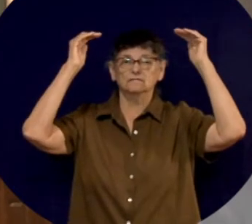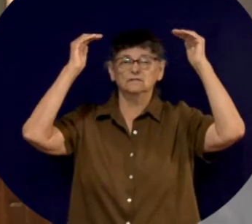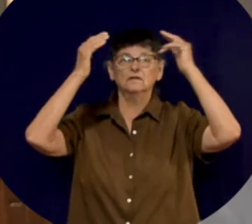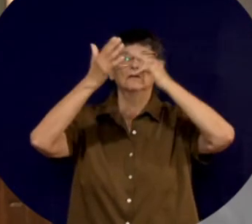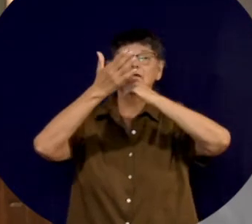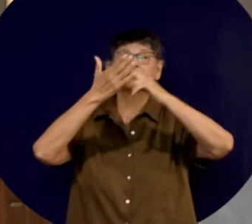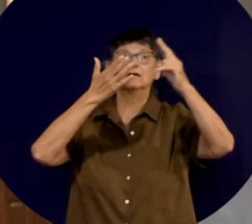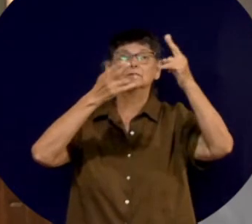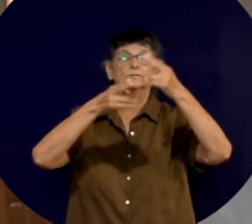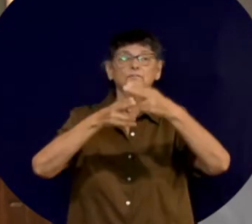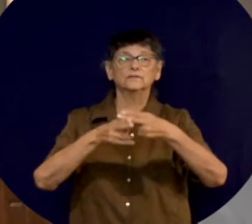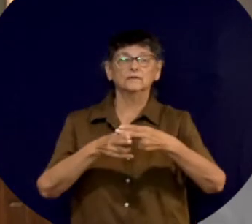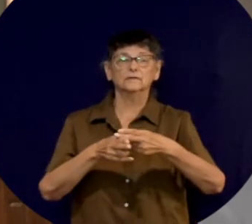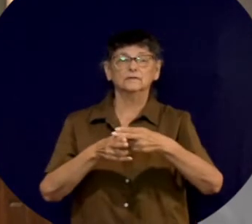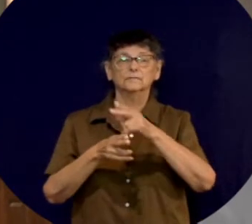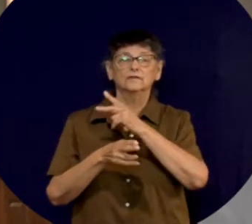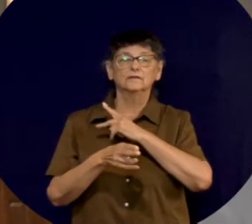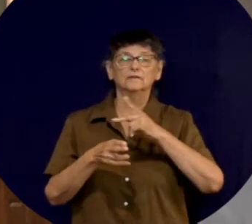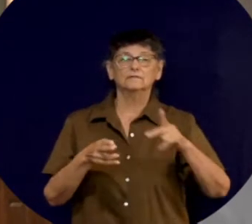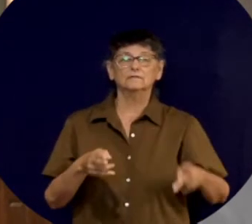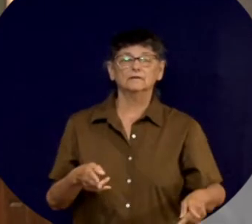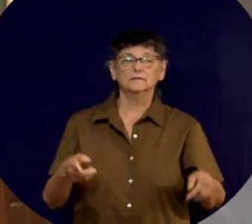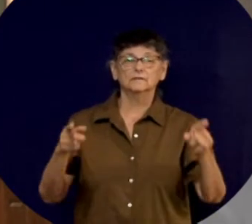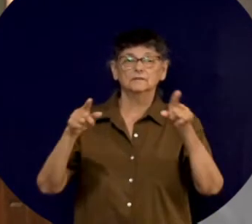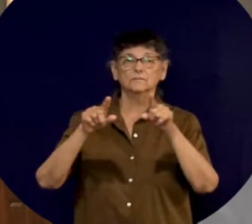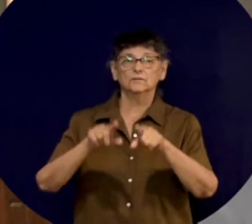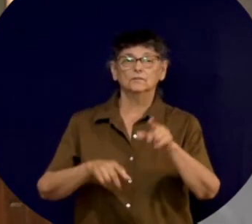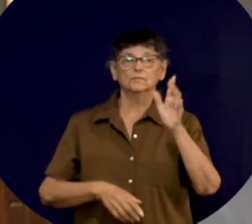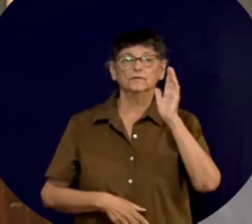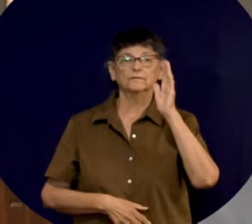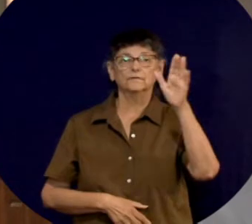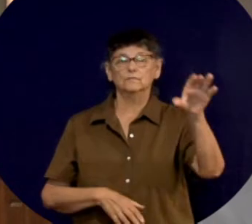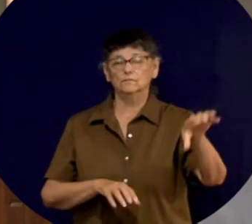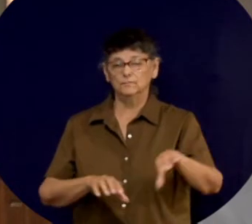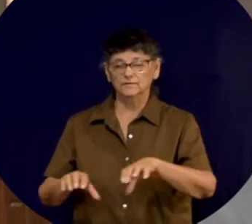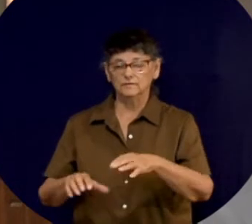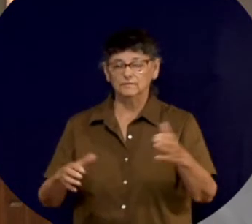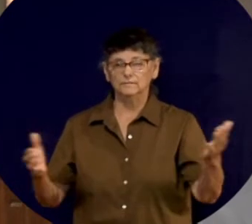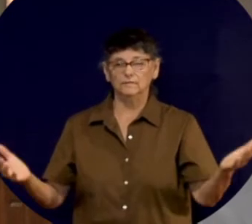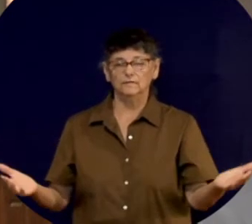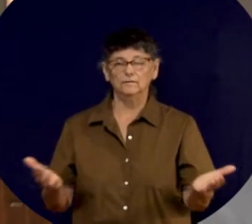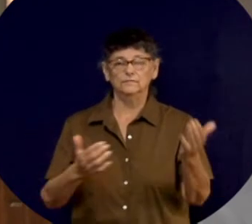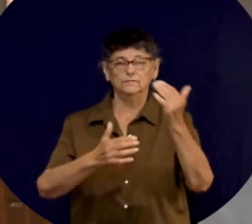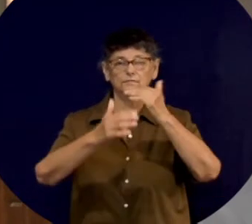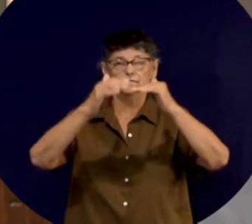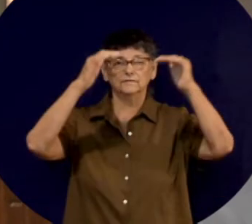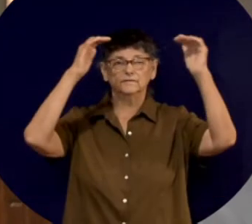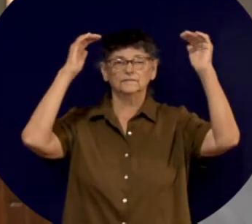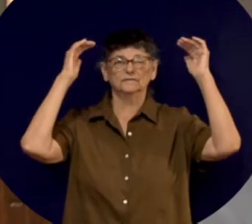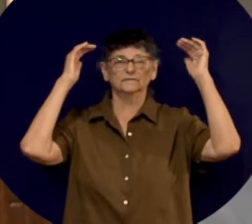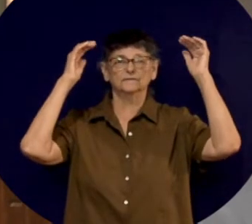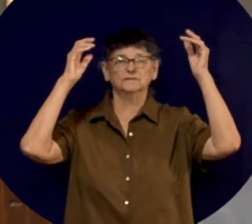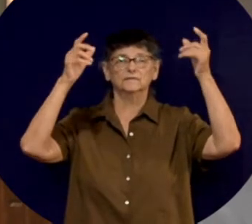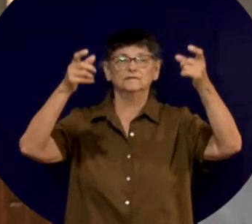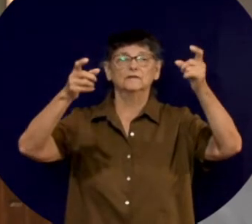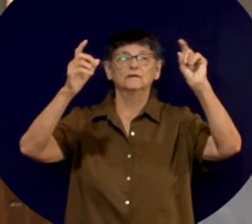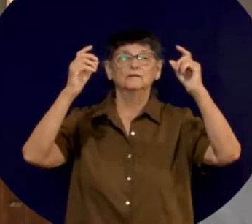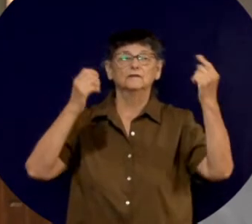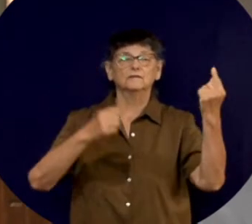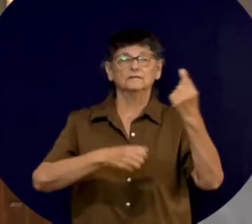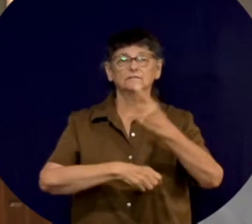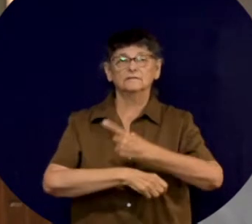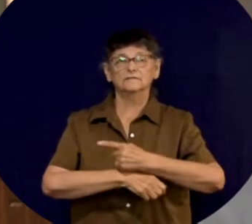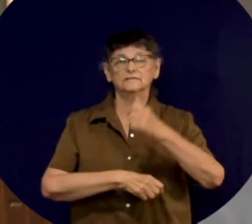art in heaven, hallowed be thy name. Thy kingdom come, thy will be done, on earth as it is in